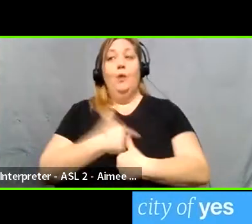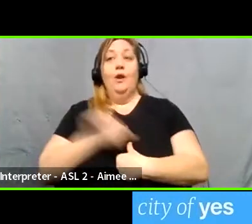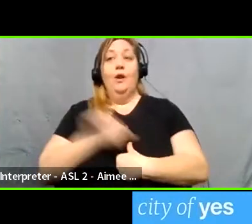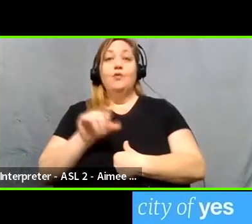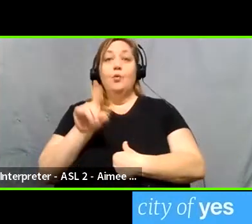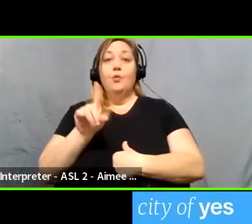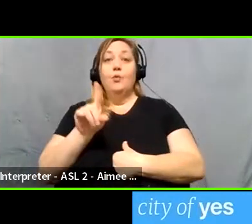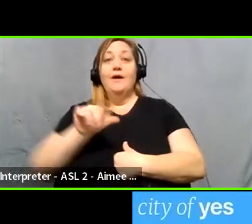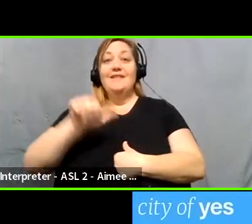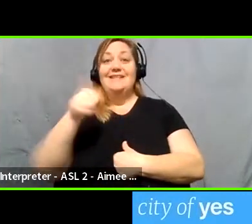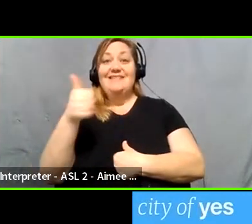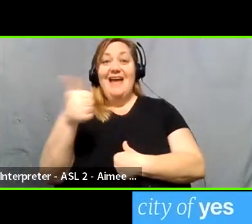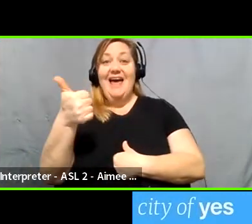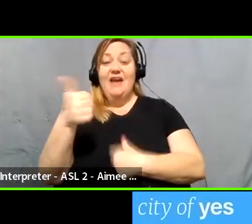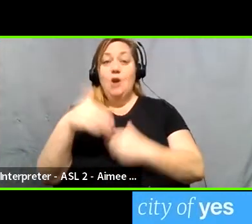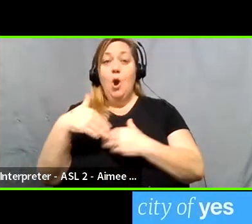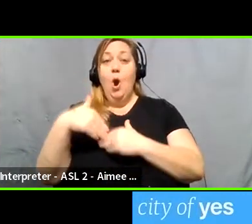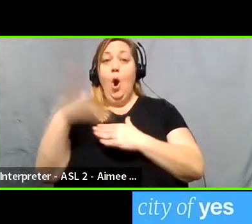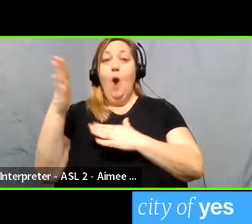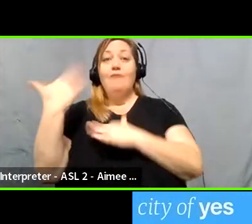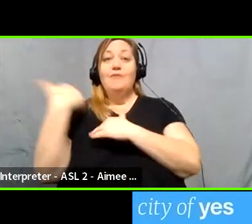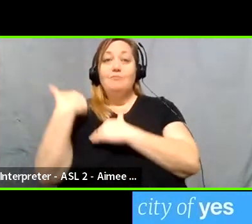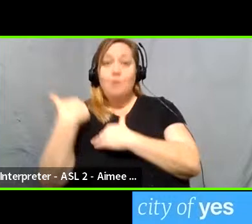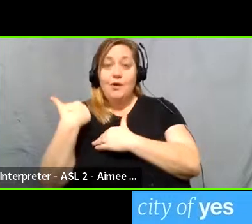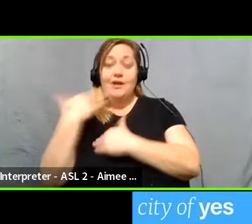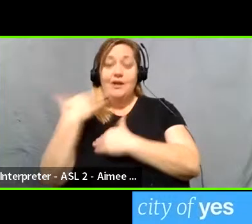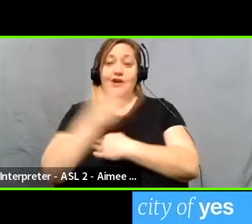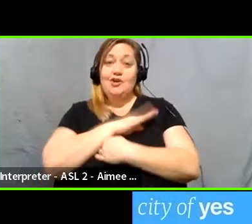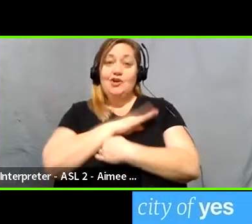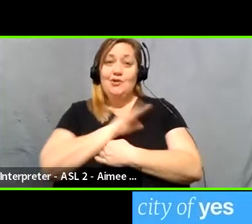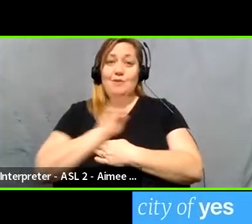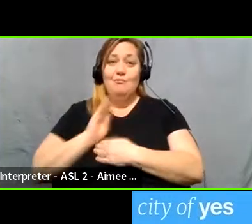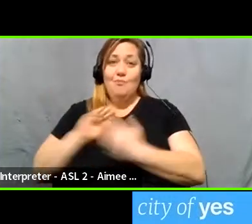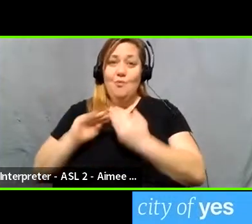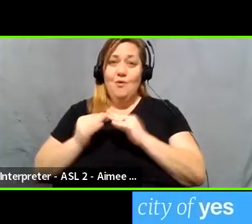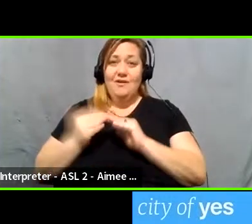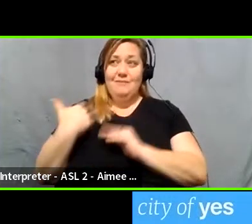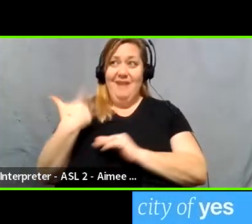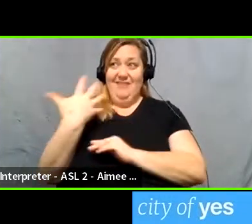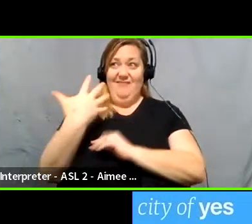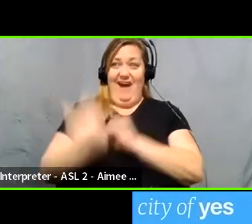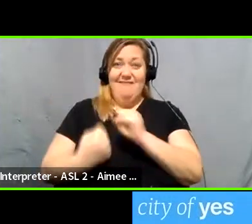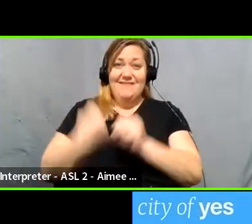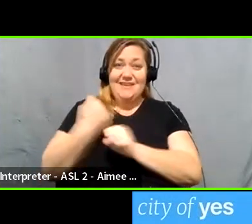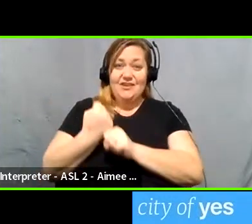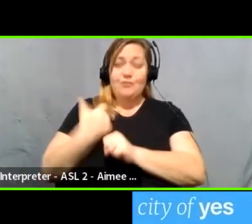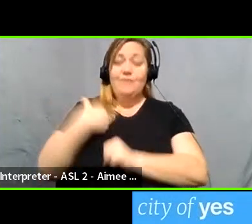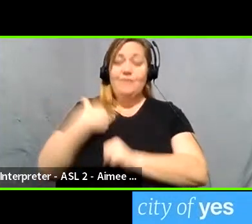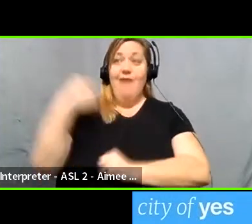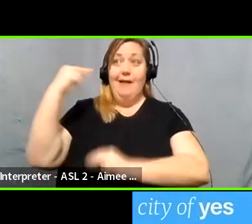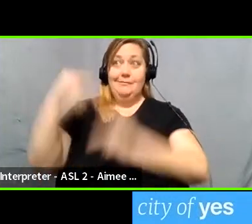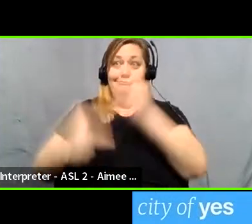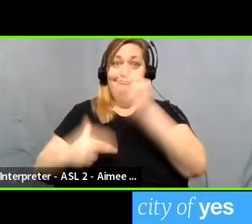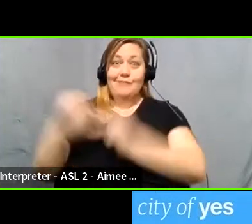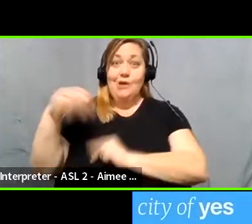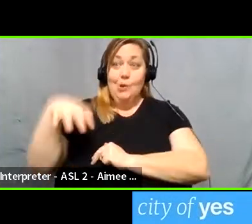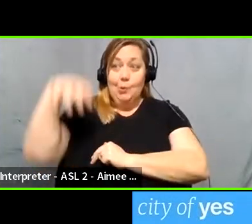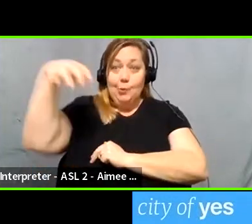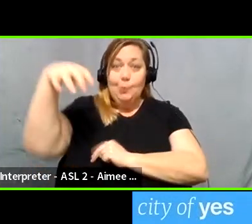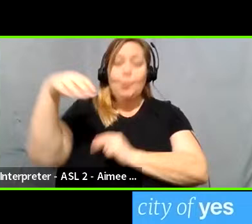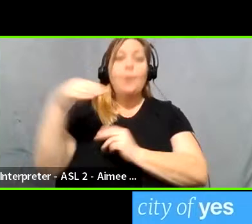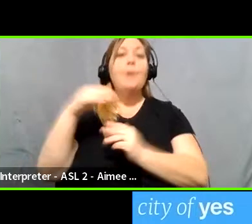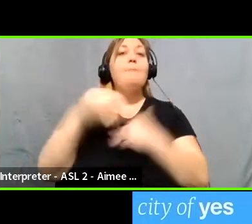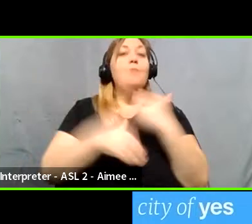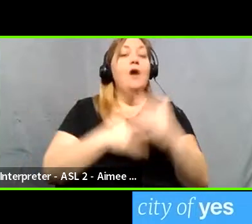overburdened community boards in the past five years. We have either had built or it's in the process of building